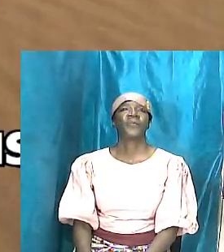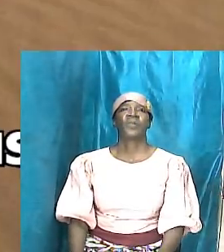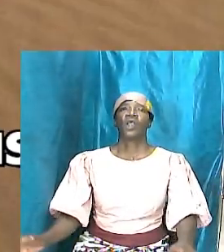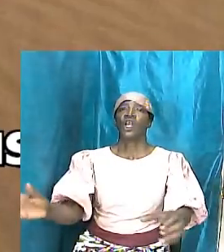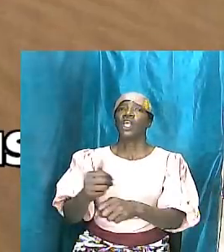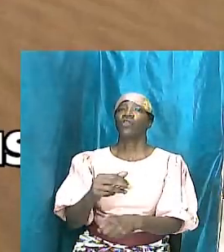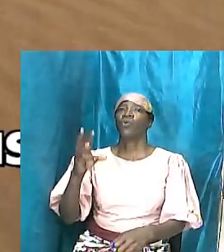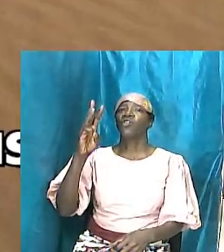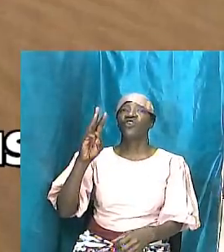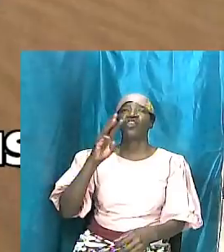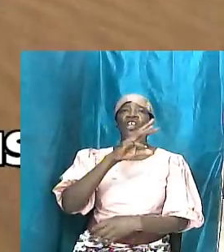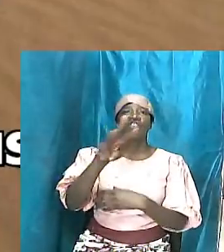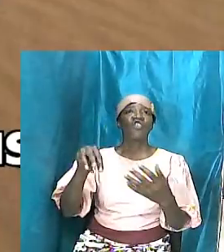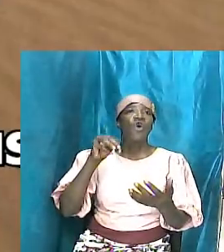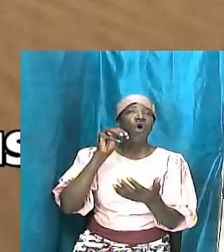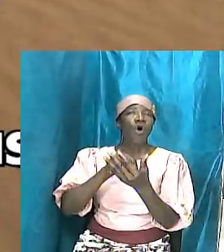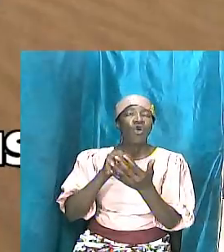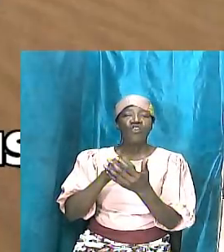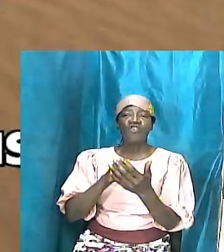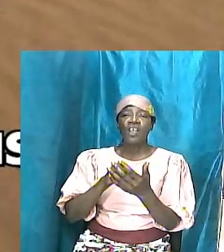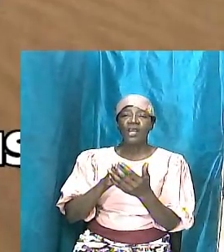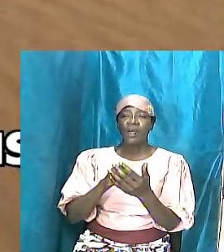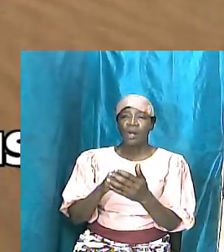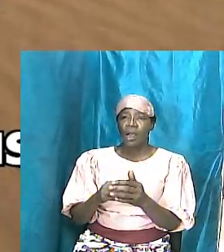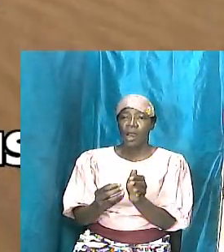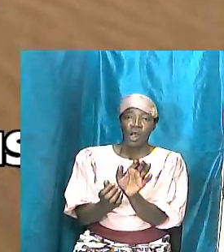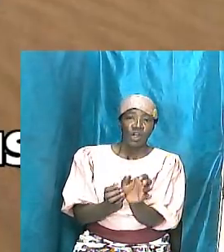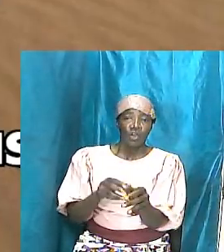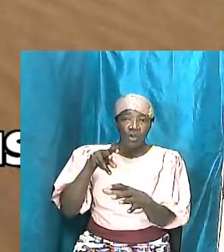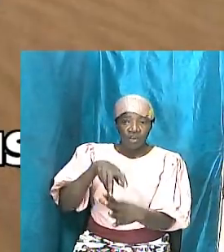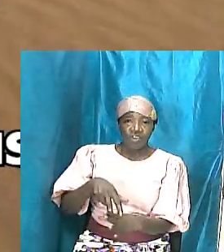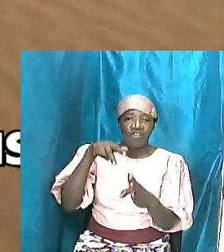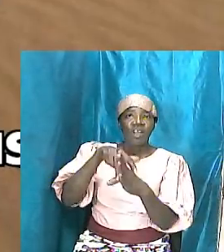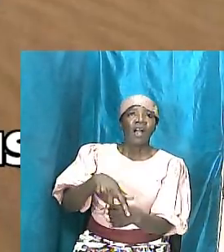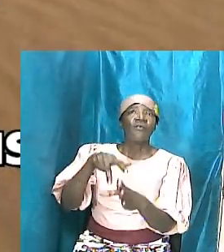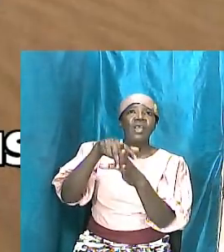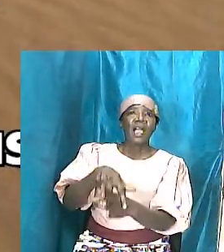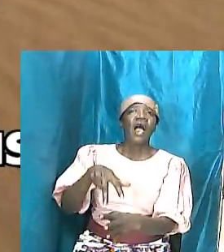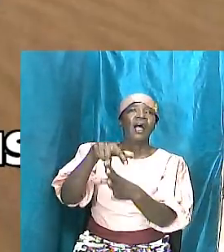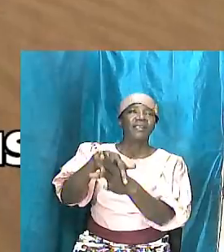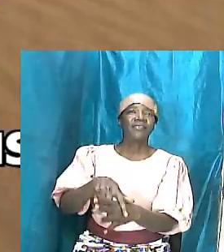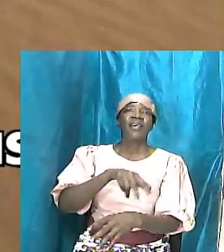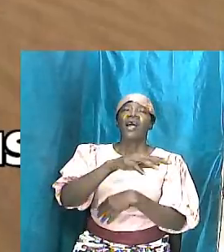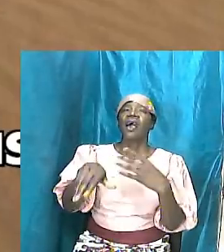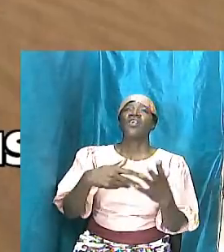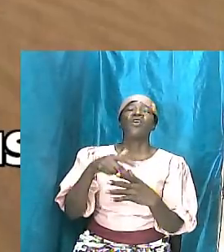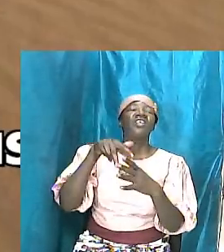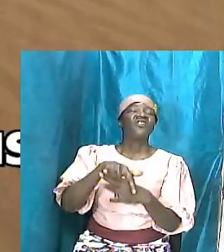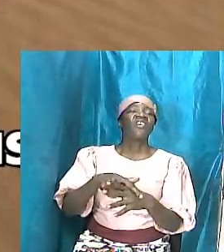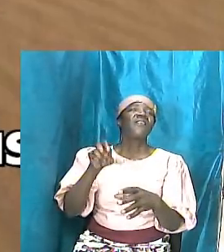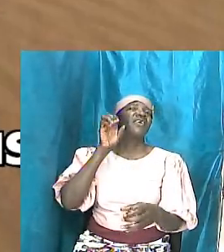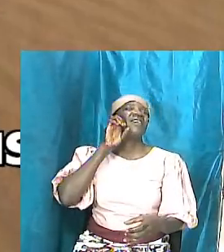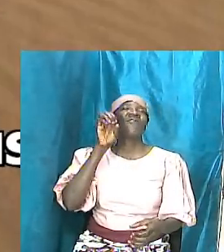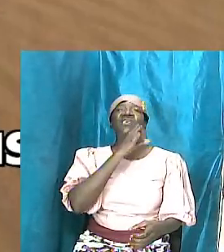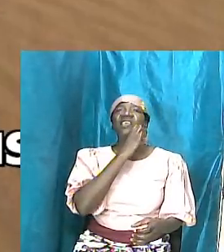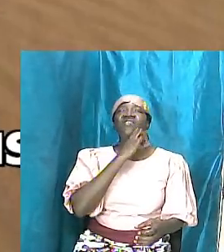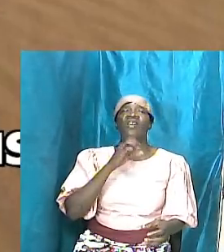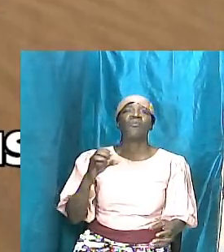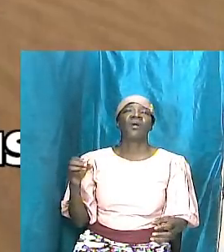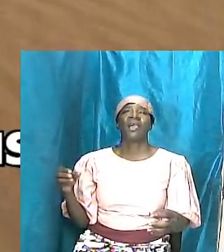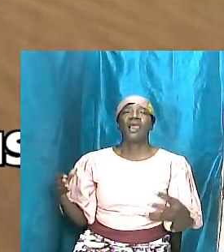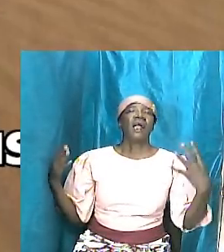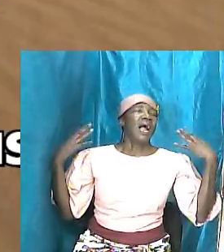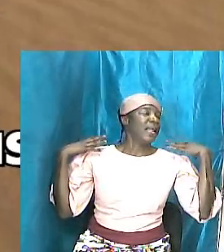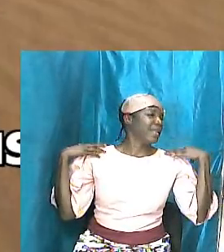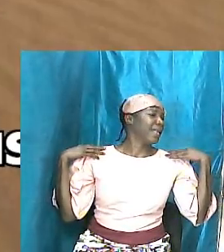And he took 600 chosen chariots and all the chariots of Egypt, and captains